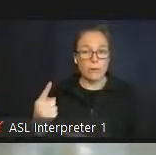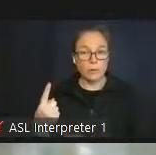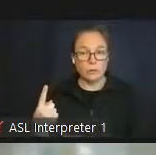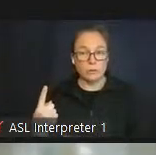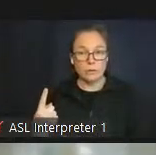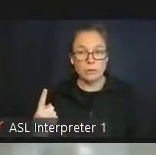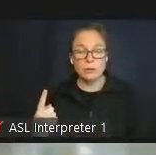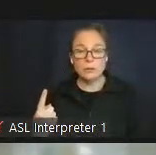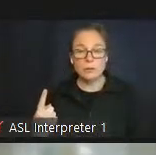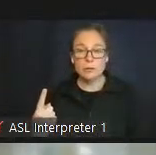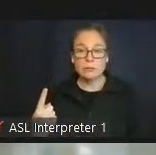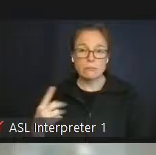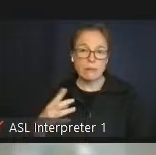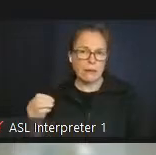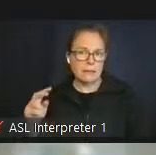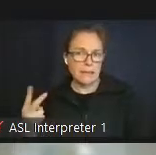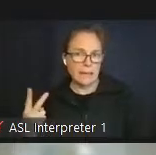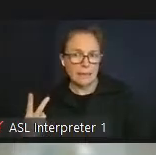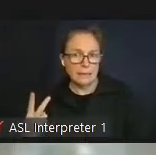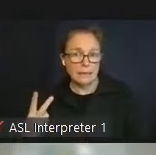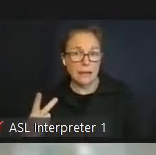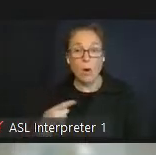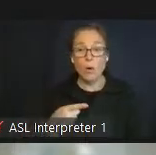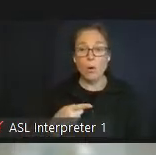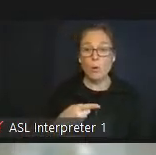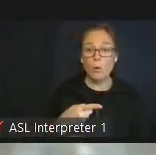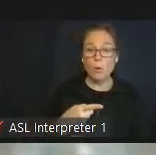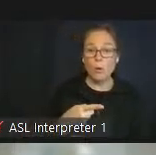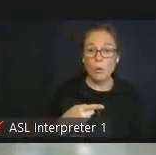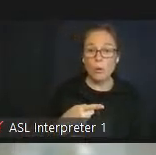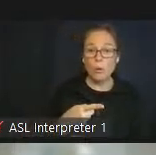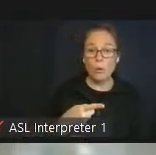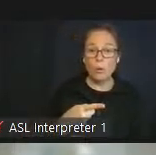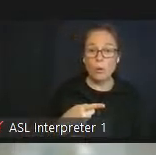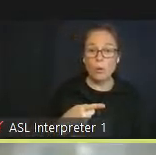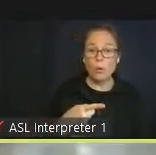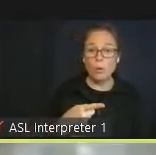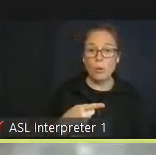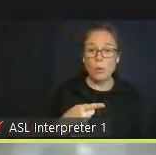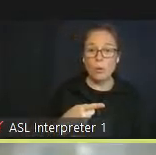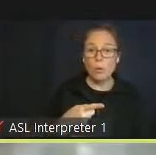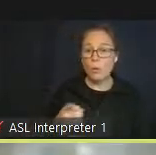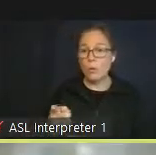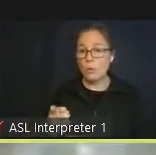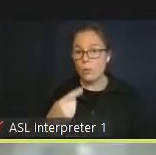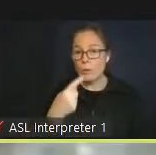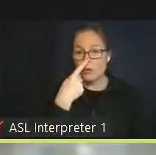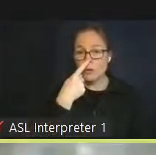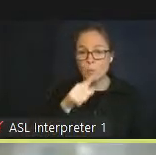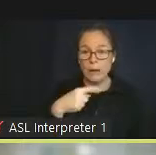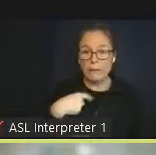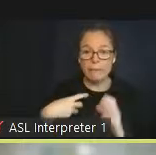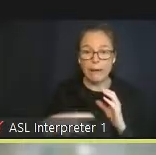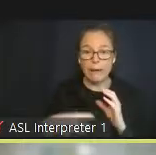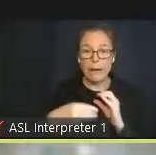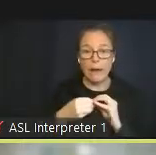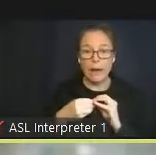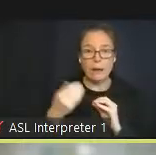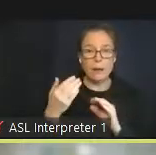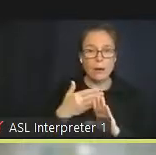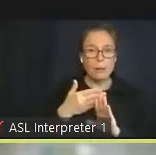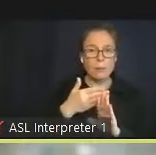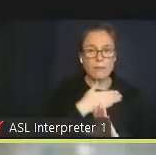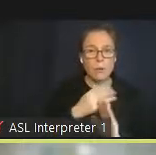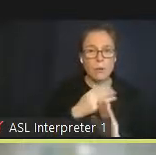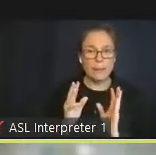guess. Chair So, Boland, yes. if I may, earlier on in the meeting, we